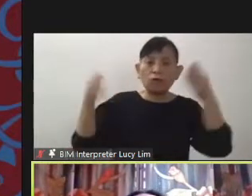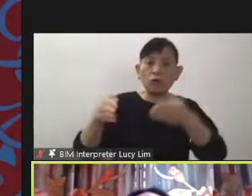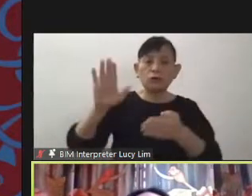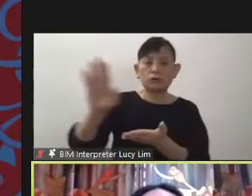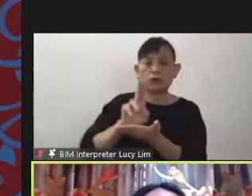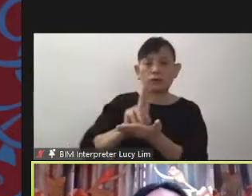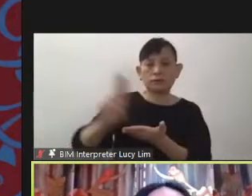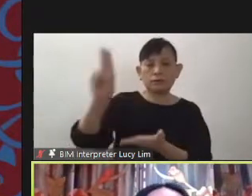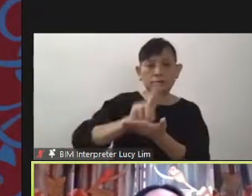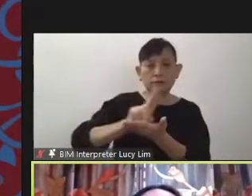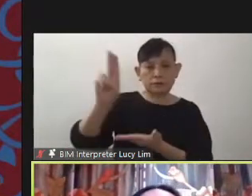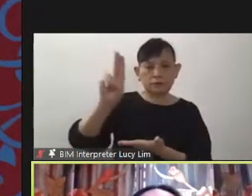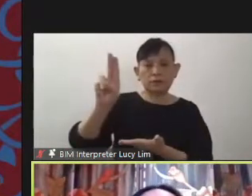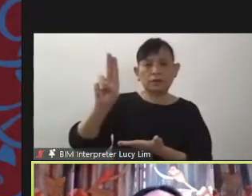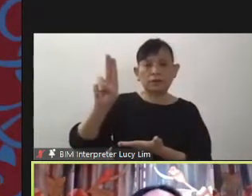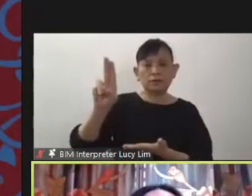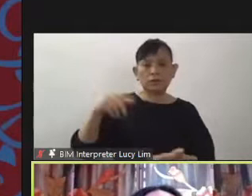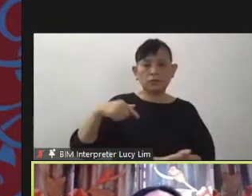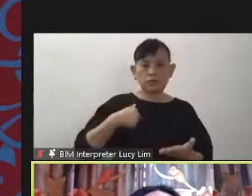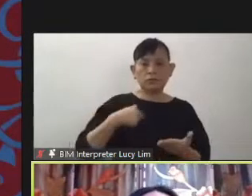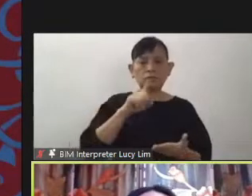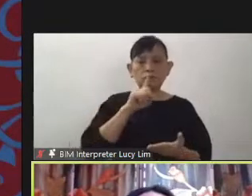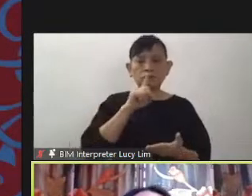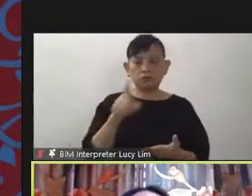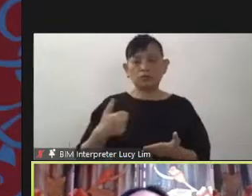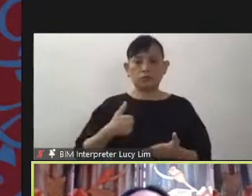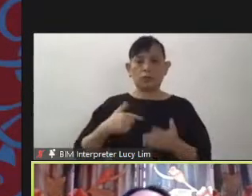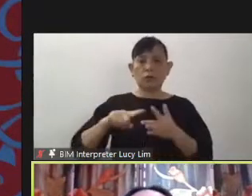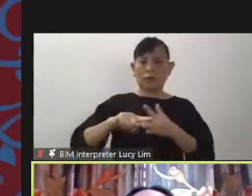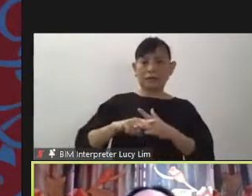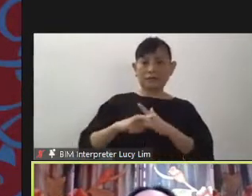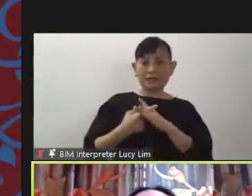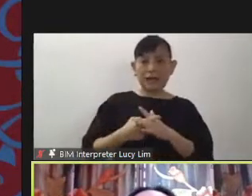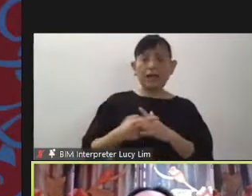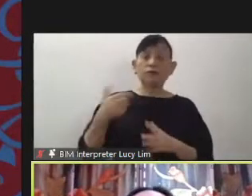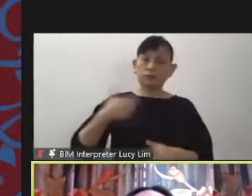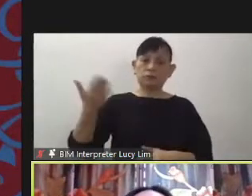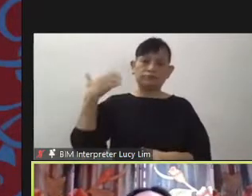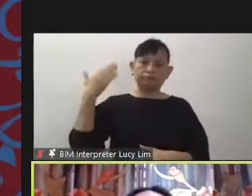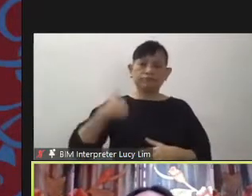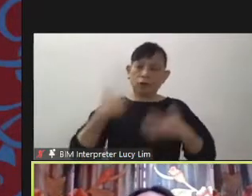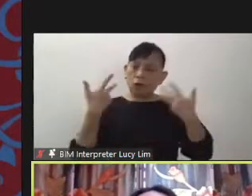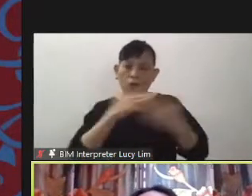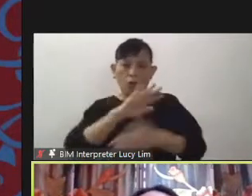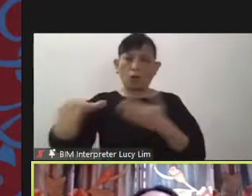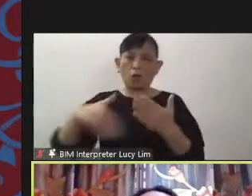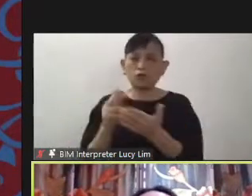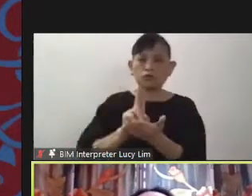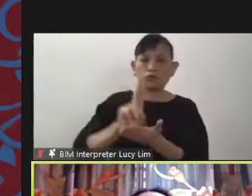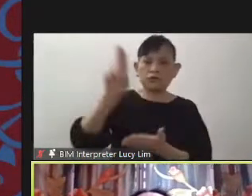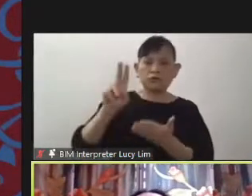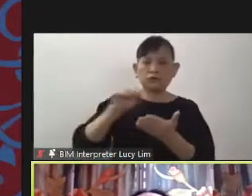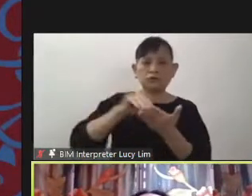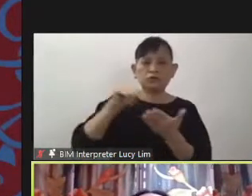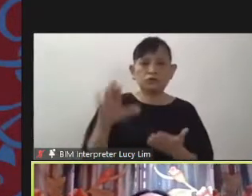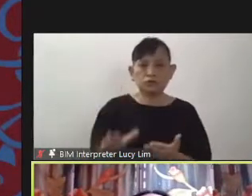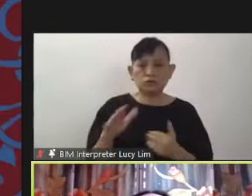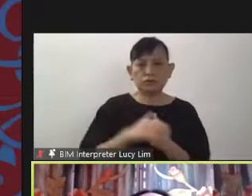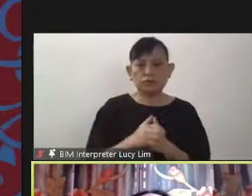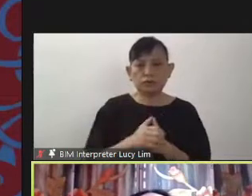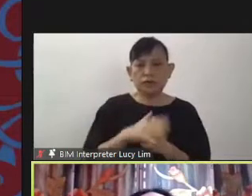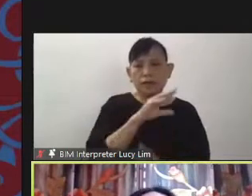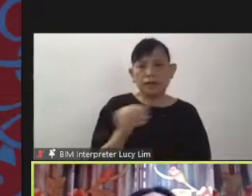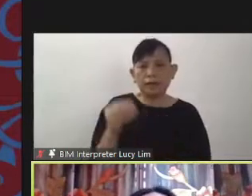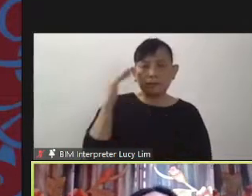when I started dearHER, we were mainly all university students. So Like I repeated just now, only a minority of